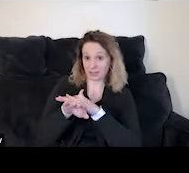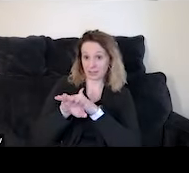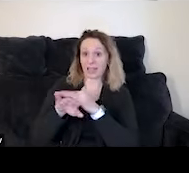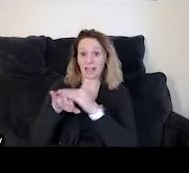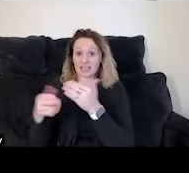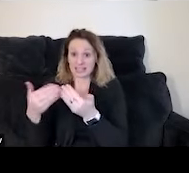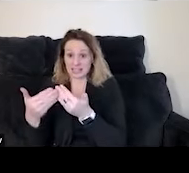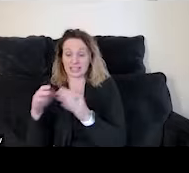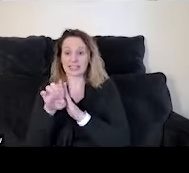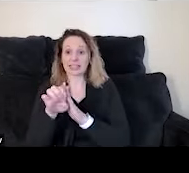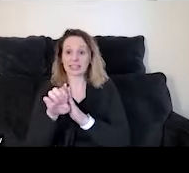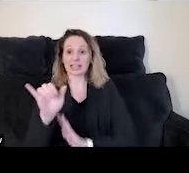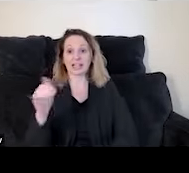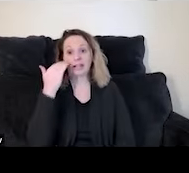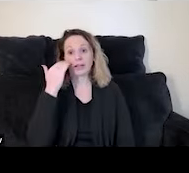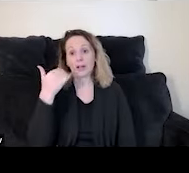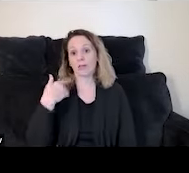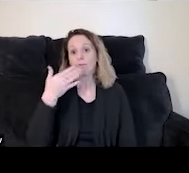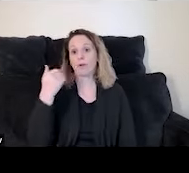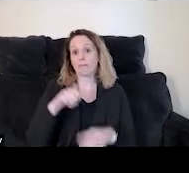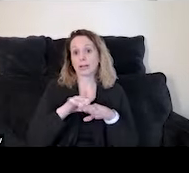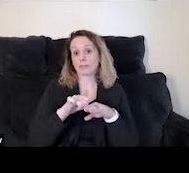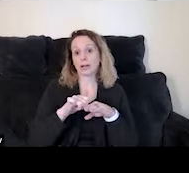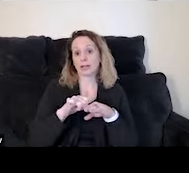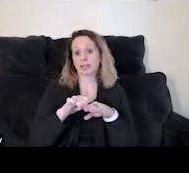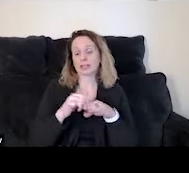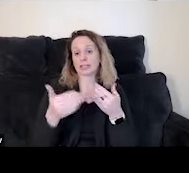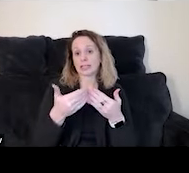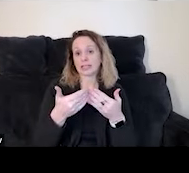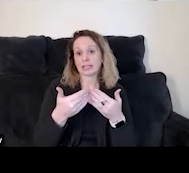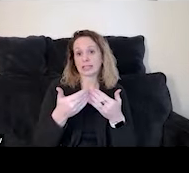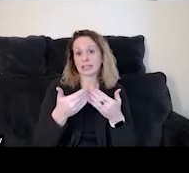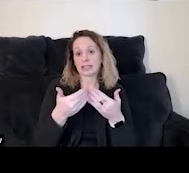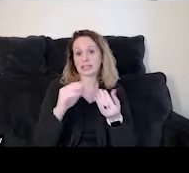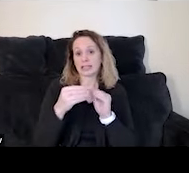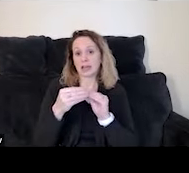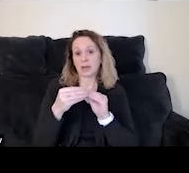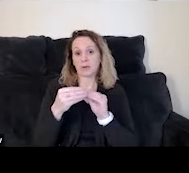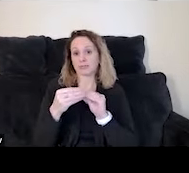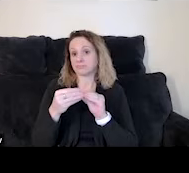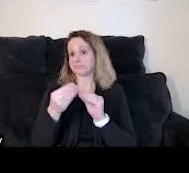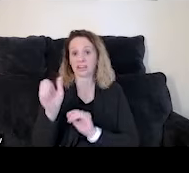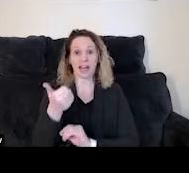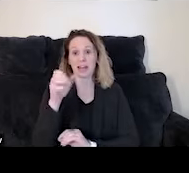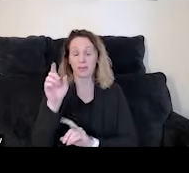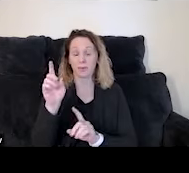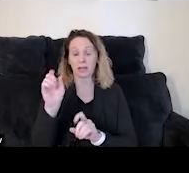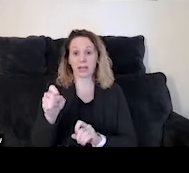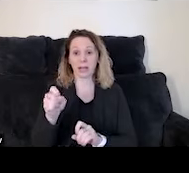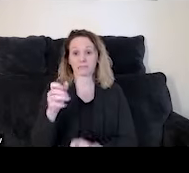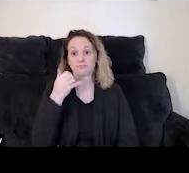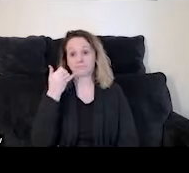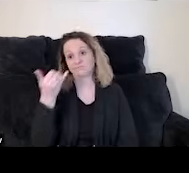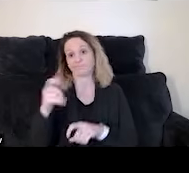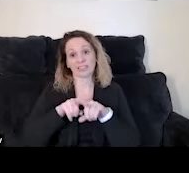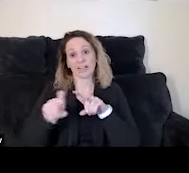As an example, in best practice states, it's an easy phone number. Parents, caregivers, young people themselves pick up the phone, they call,